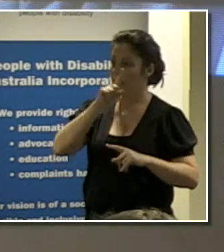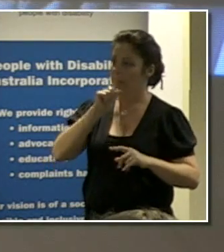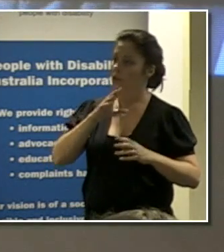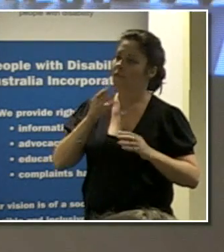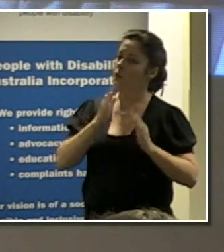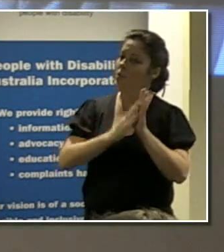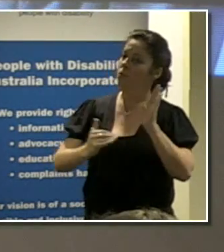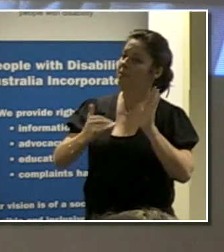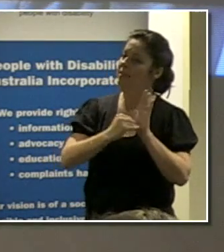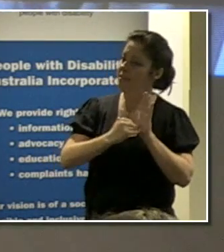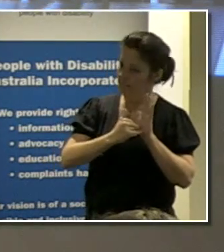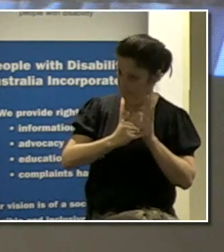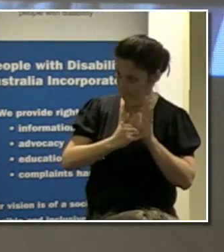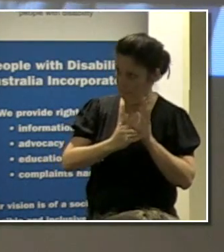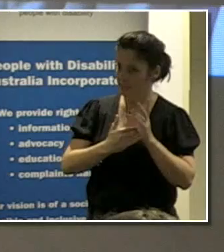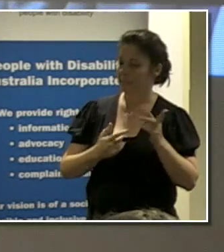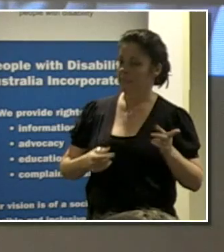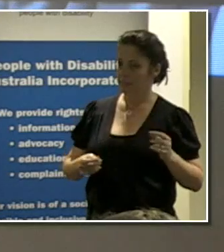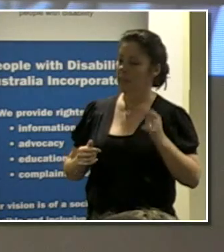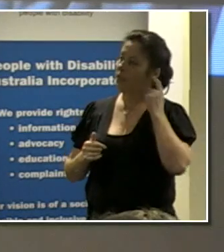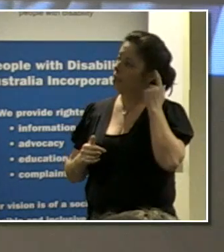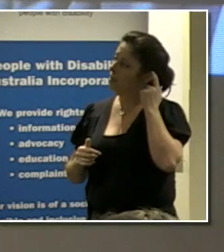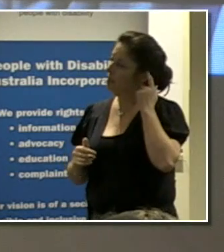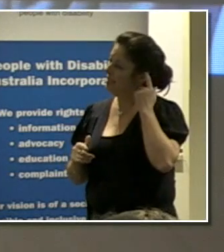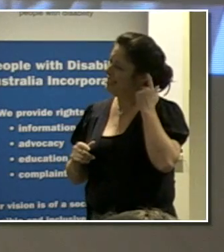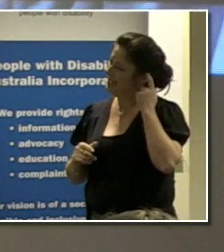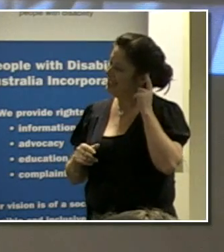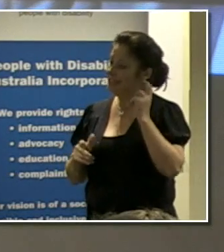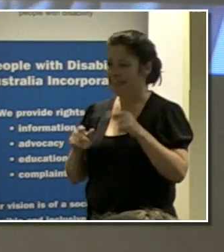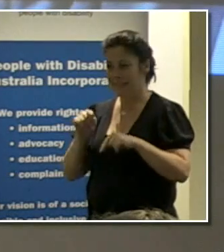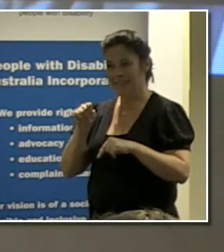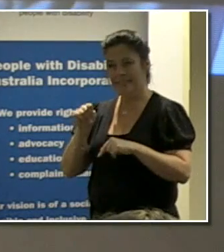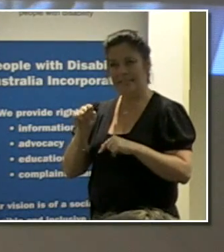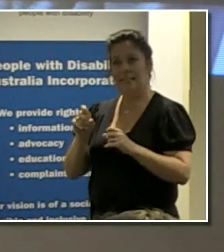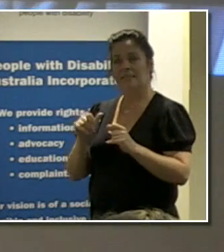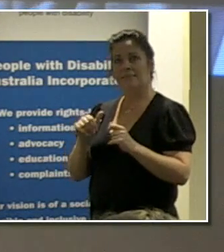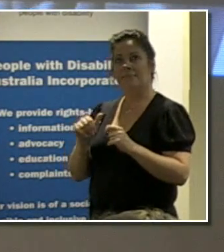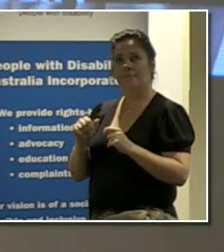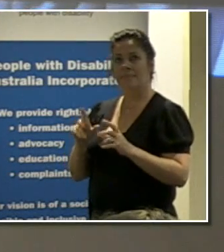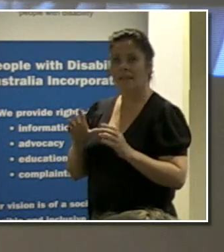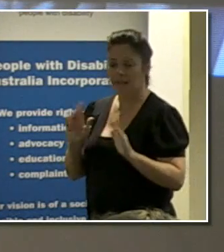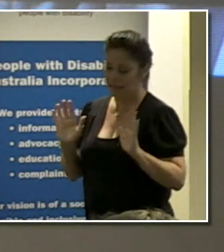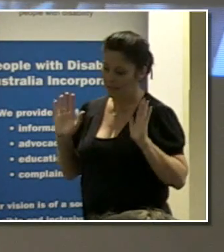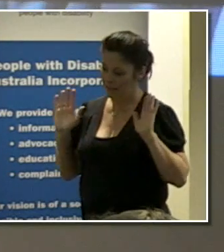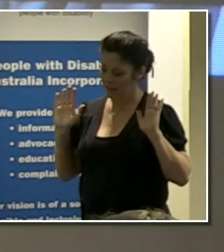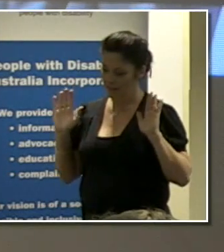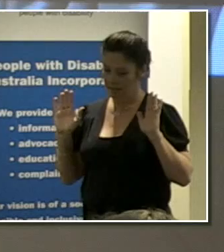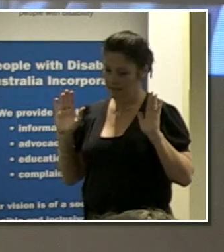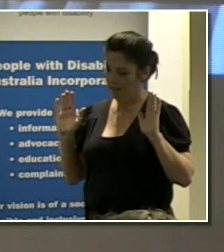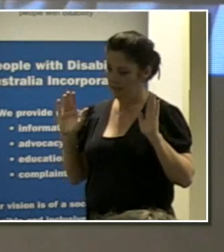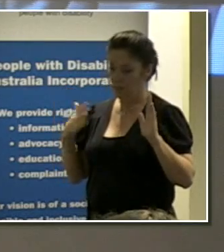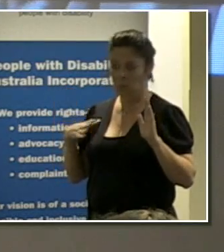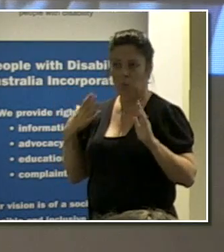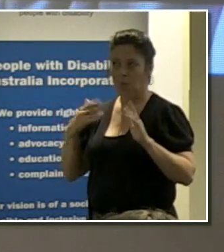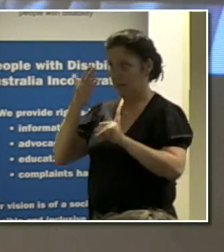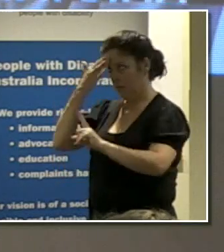other groups you said as well, but that's one that I can, you know, in very best public service speak, say you need to take